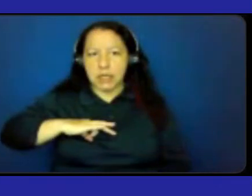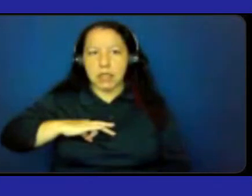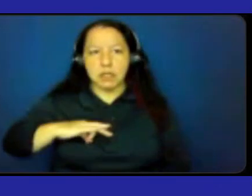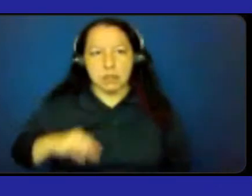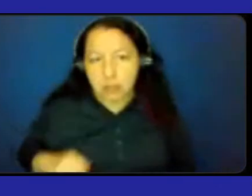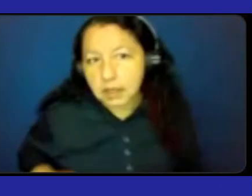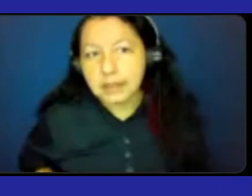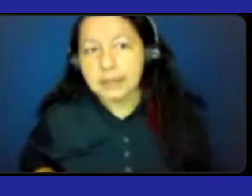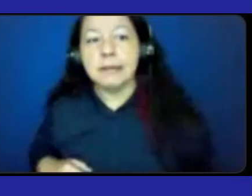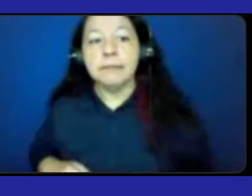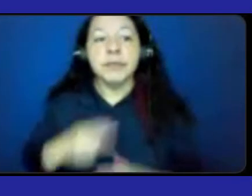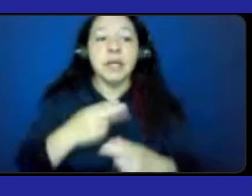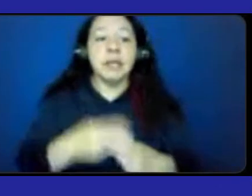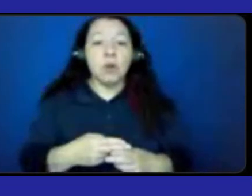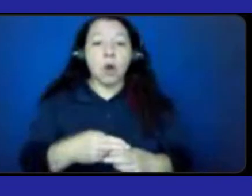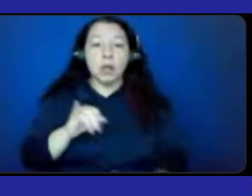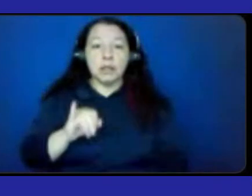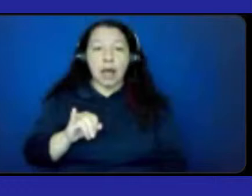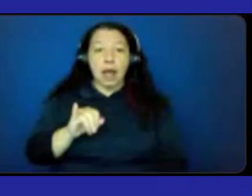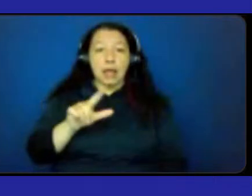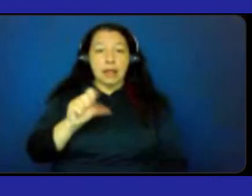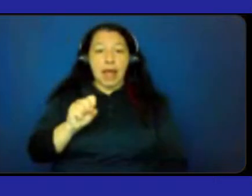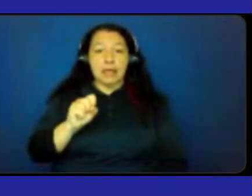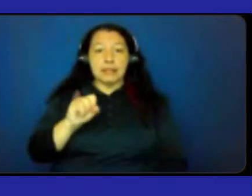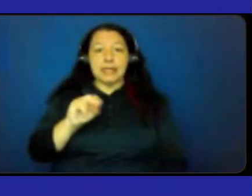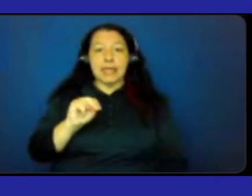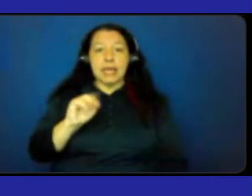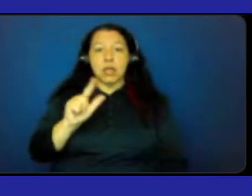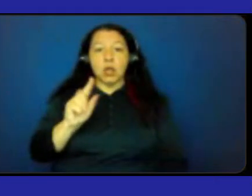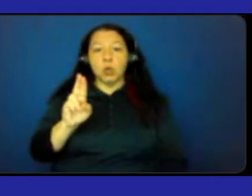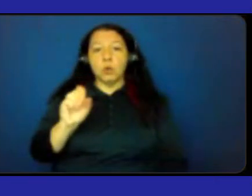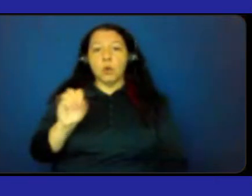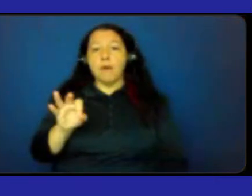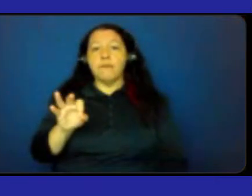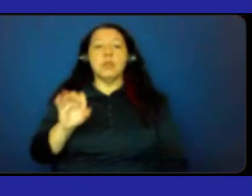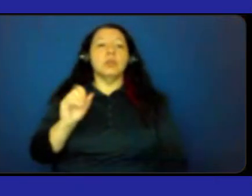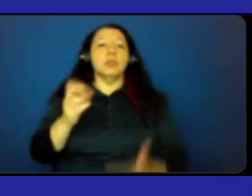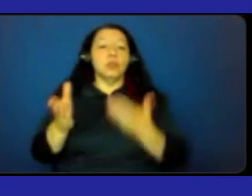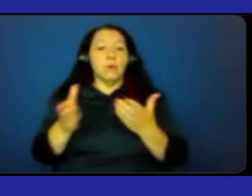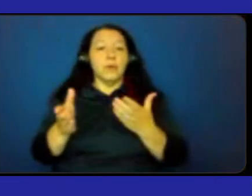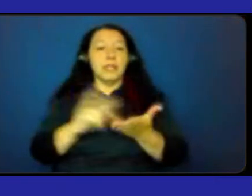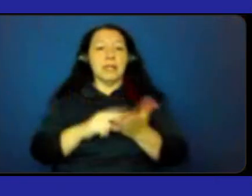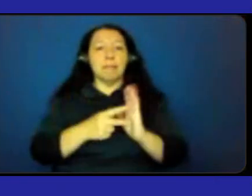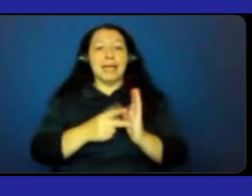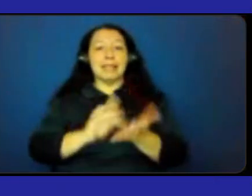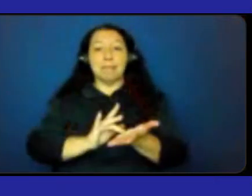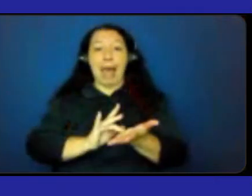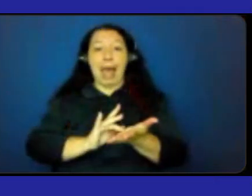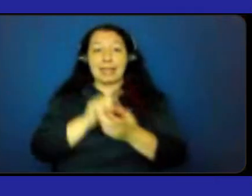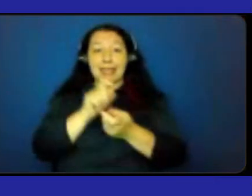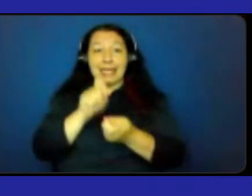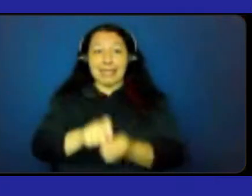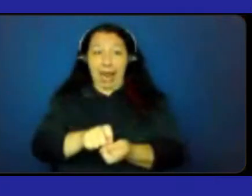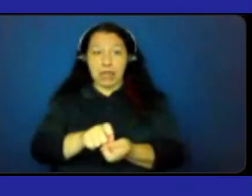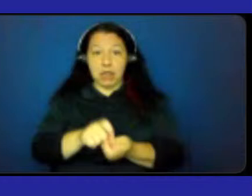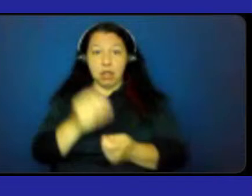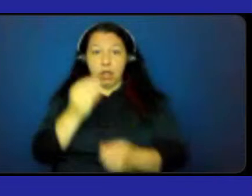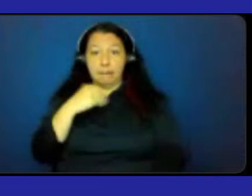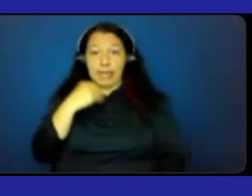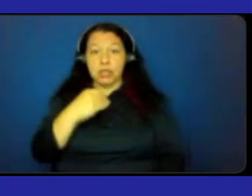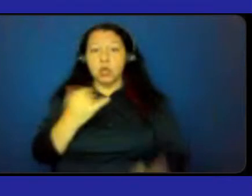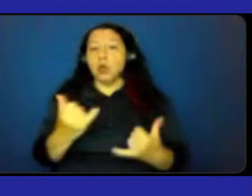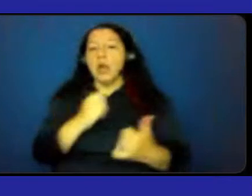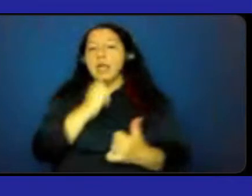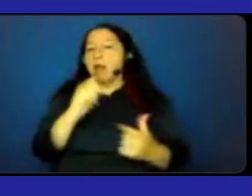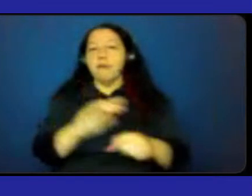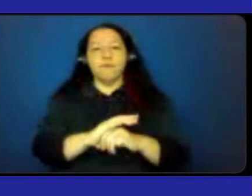it's called ILS, or in lieu of services. This is medically tailored meals. Currently, it is not a full Medicaid benefit, but New